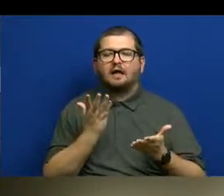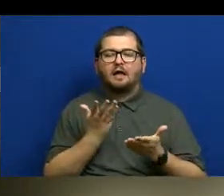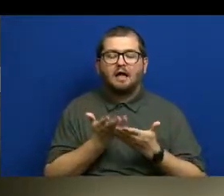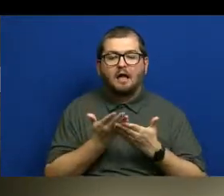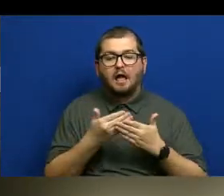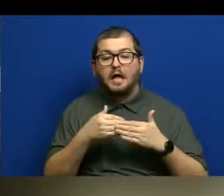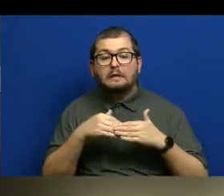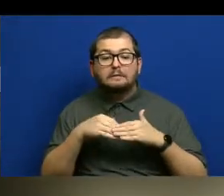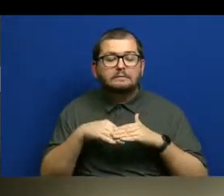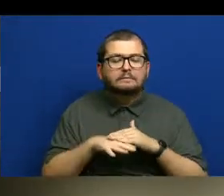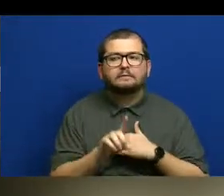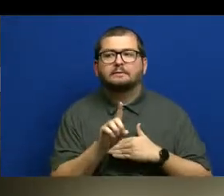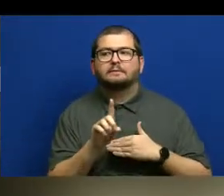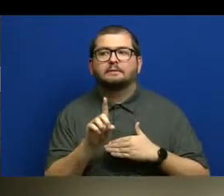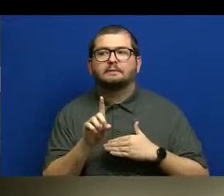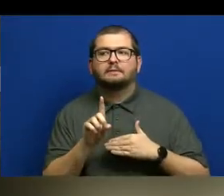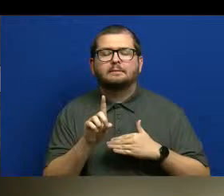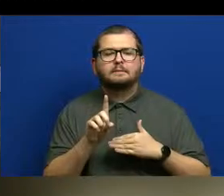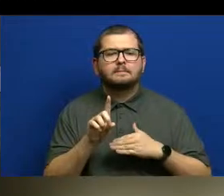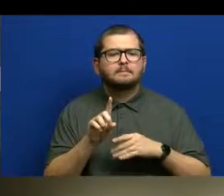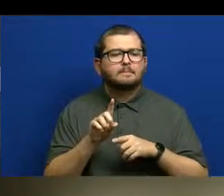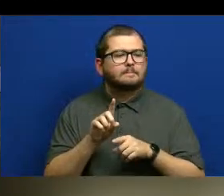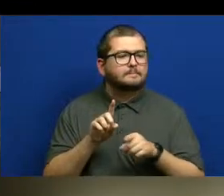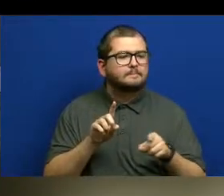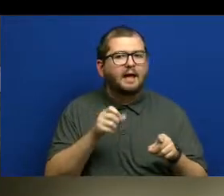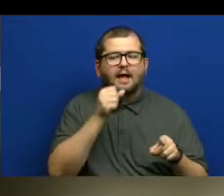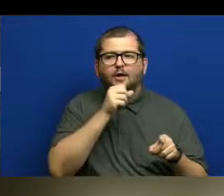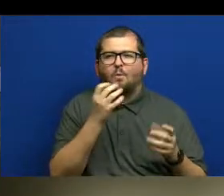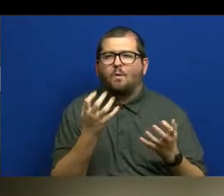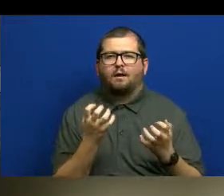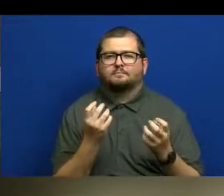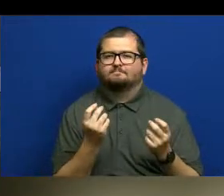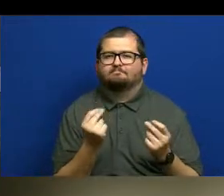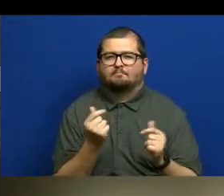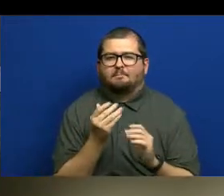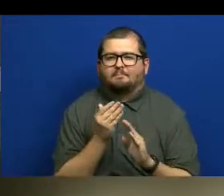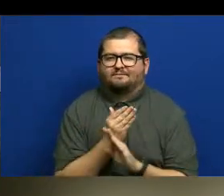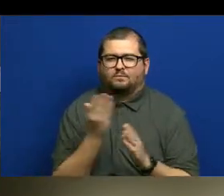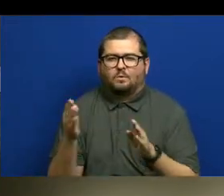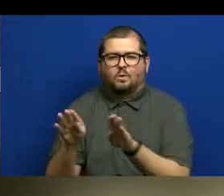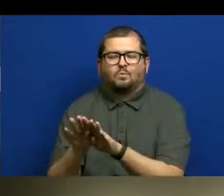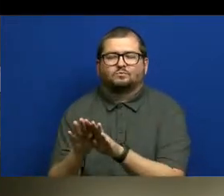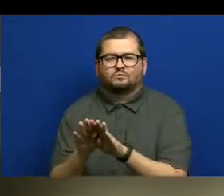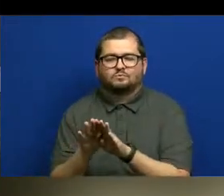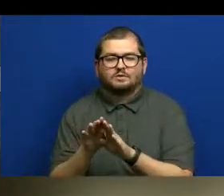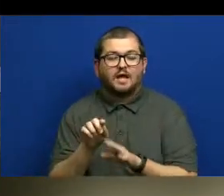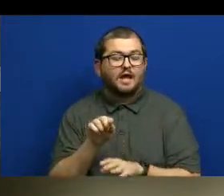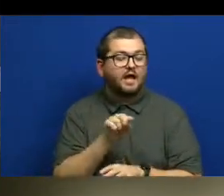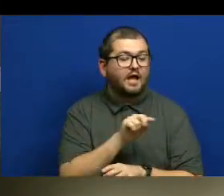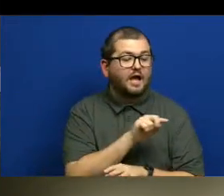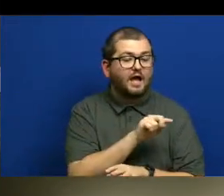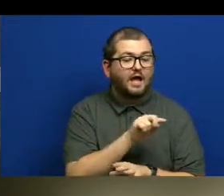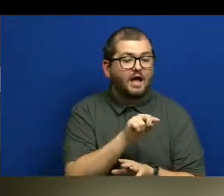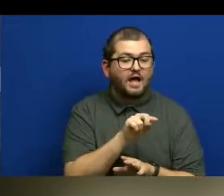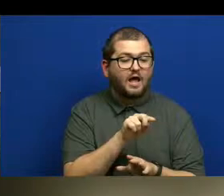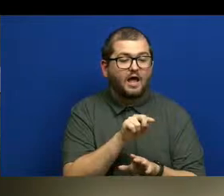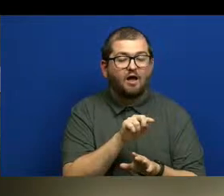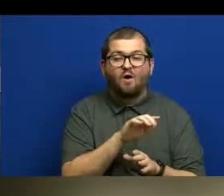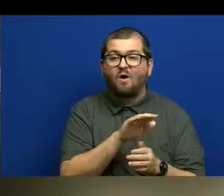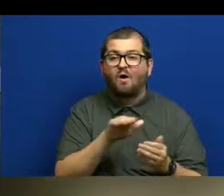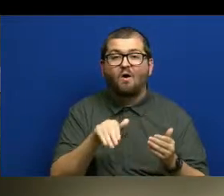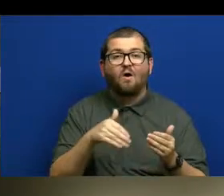And I rushed in and I wanted to get some ice cream right before they closed. But they had taken all